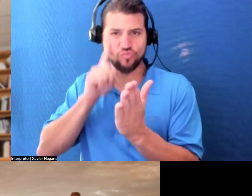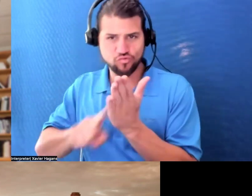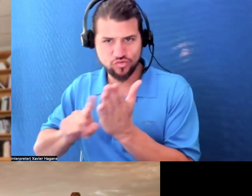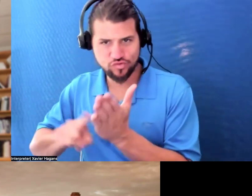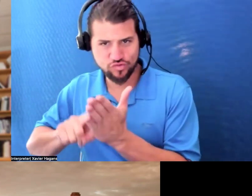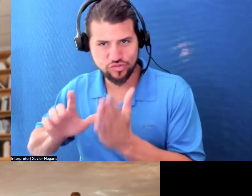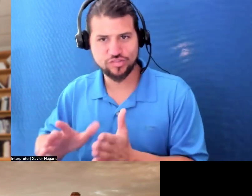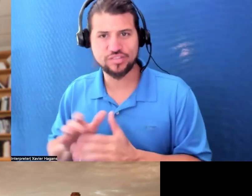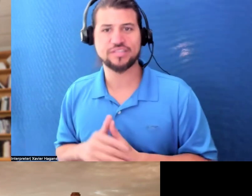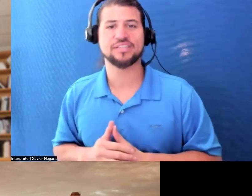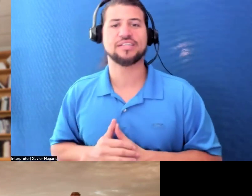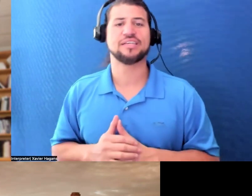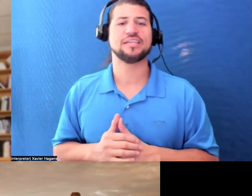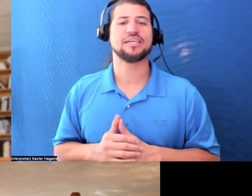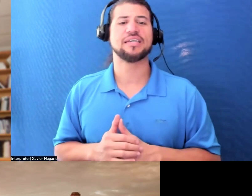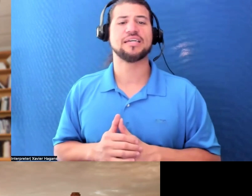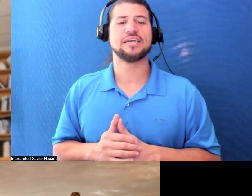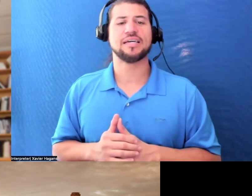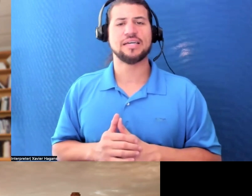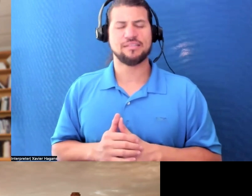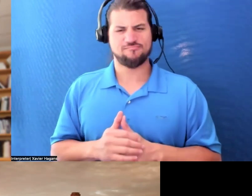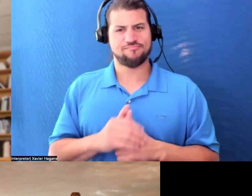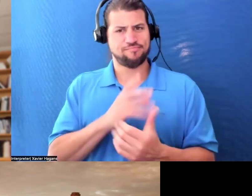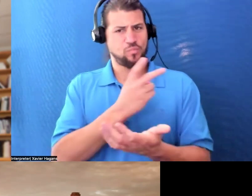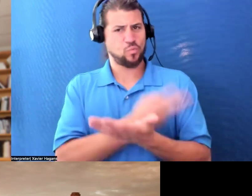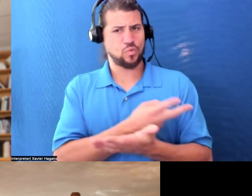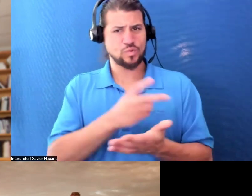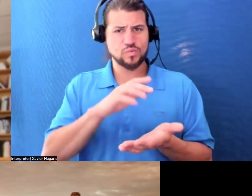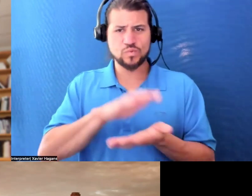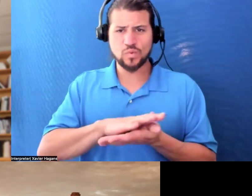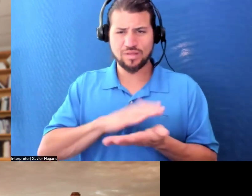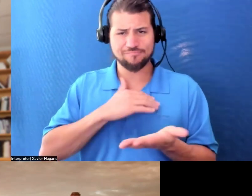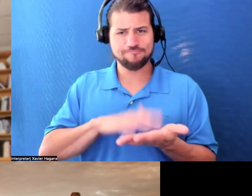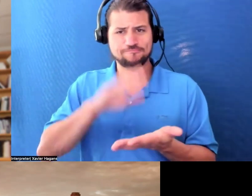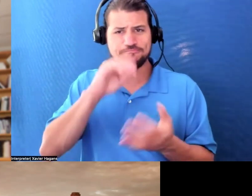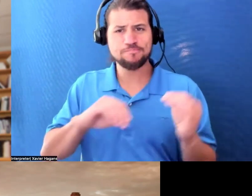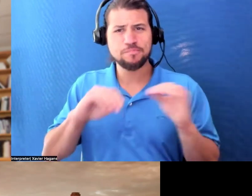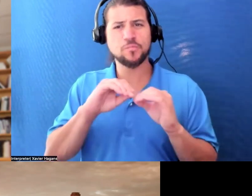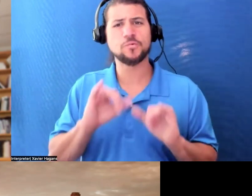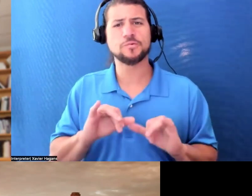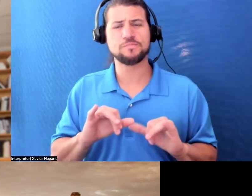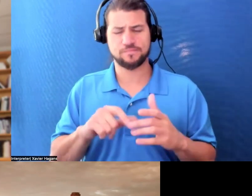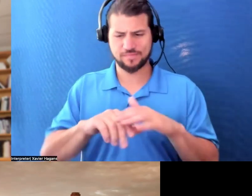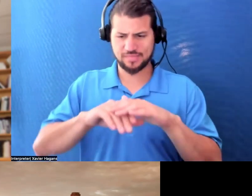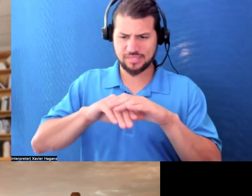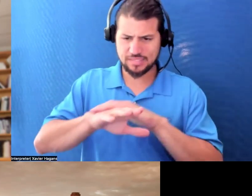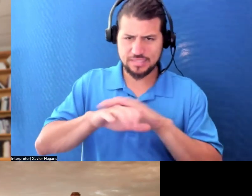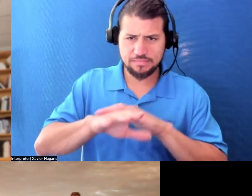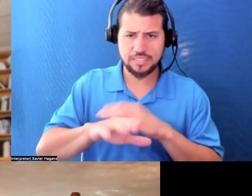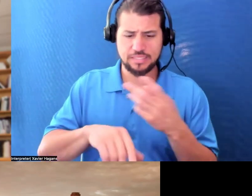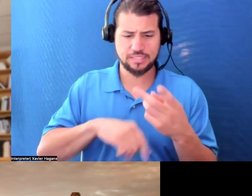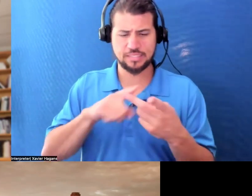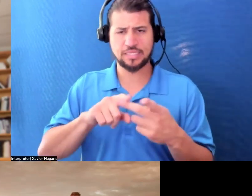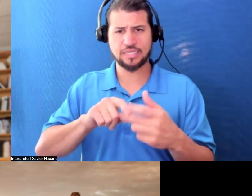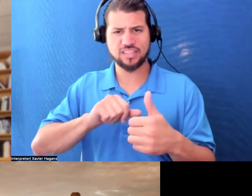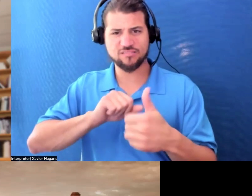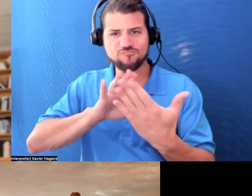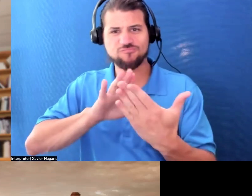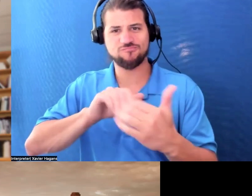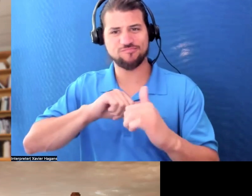but it was during grad school that I really learned more about accessibility and challenges